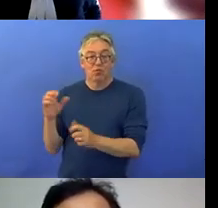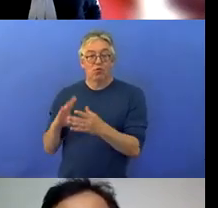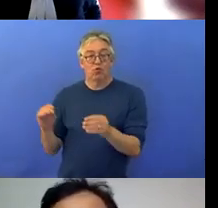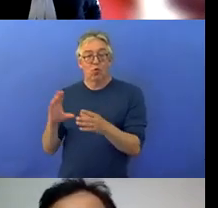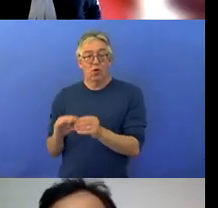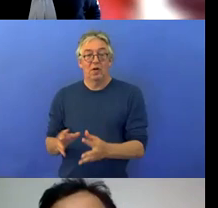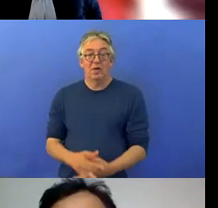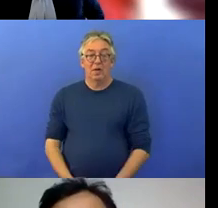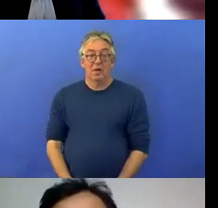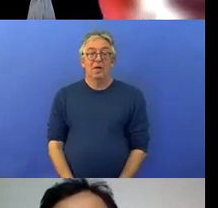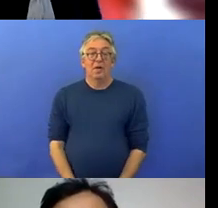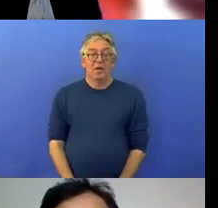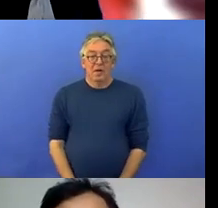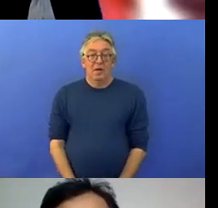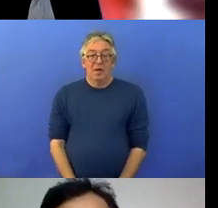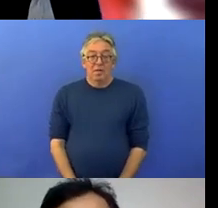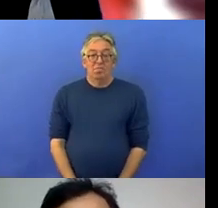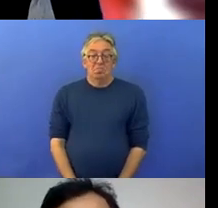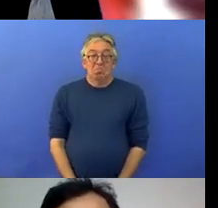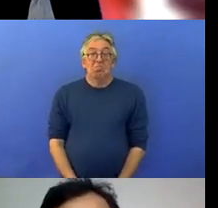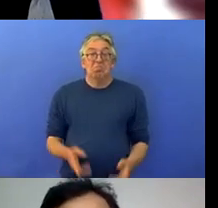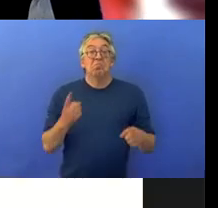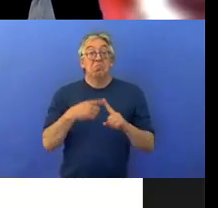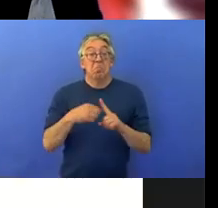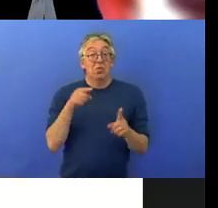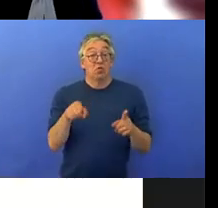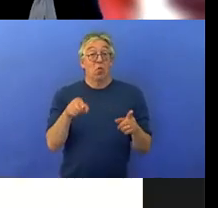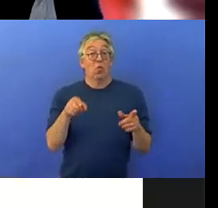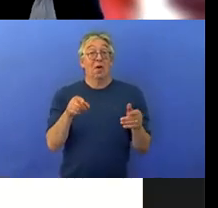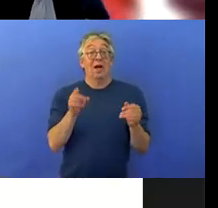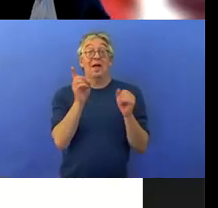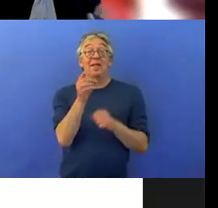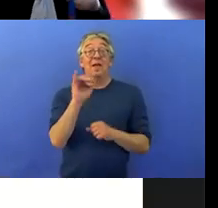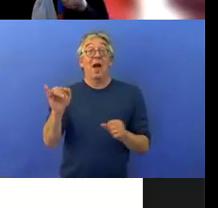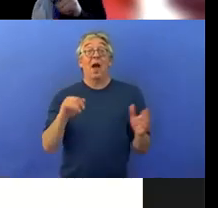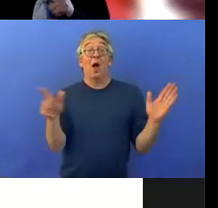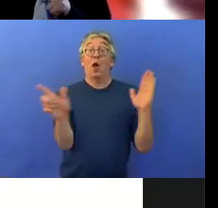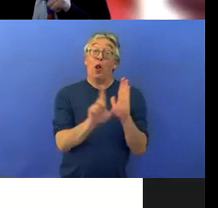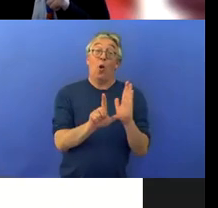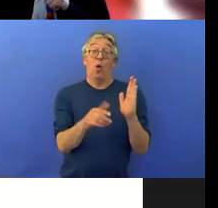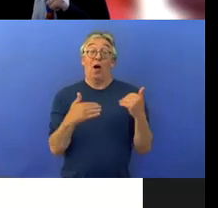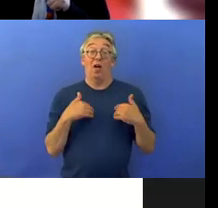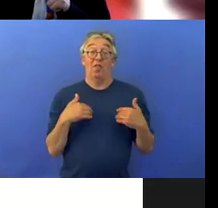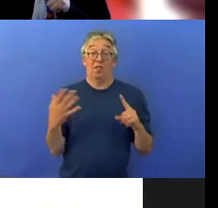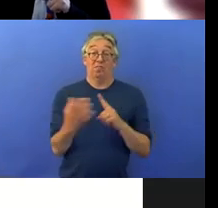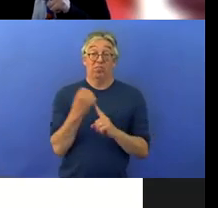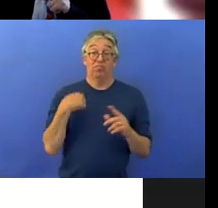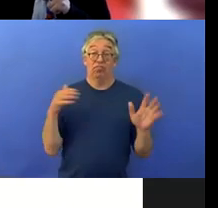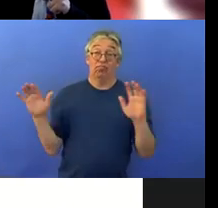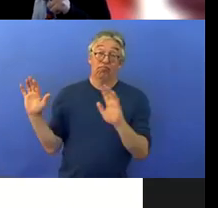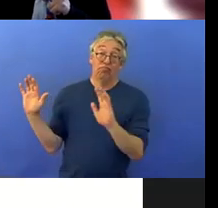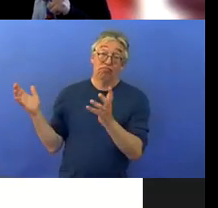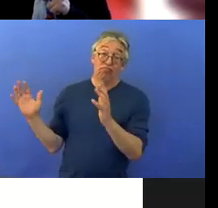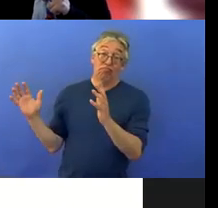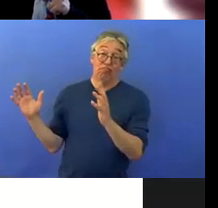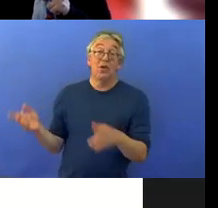denationalization on codes and law. Thank you very much. So I'm honored to announce our next speaker, who is